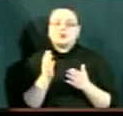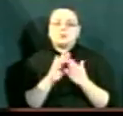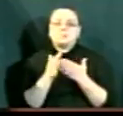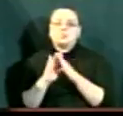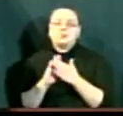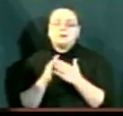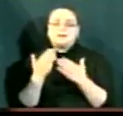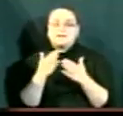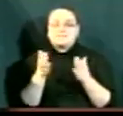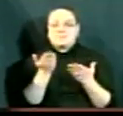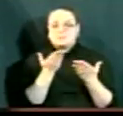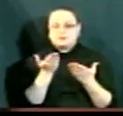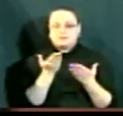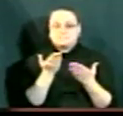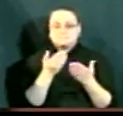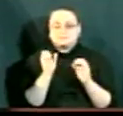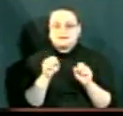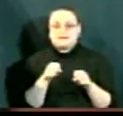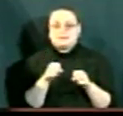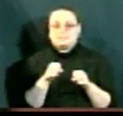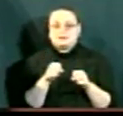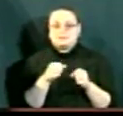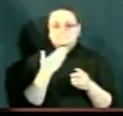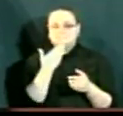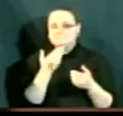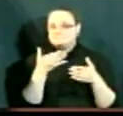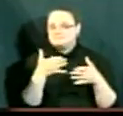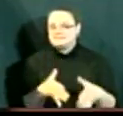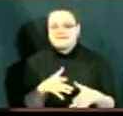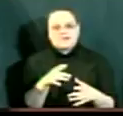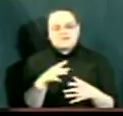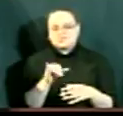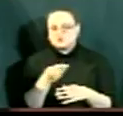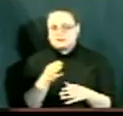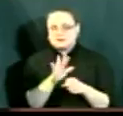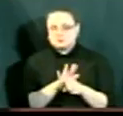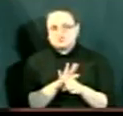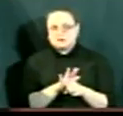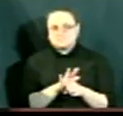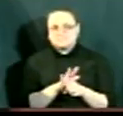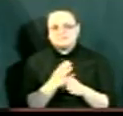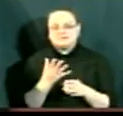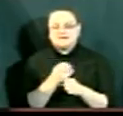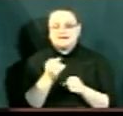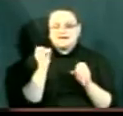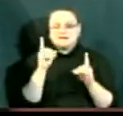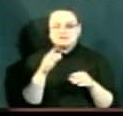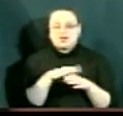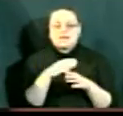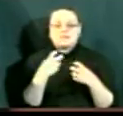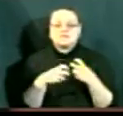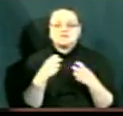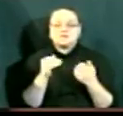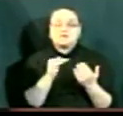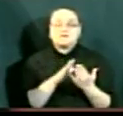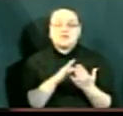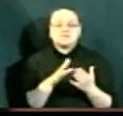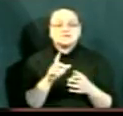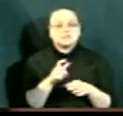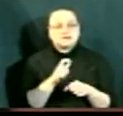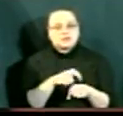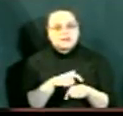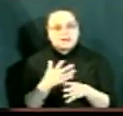Being in the public service can be a thankless job and very stressful. Getting educated on the issues we face is